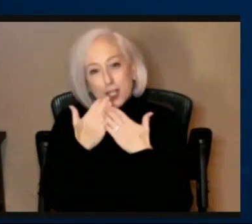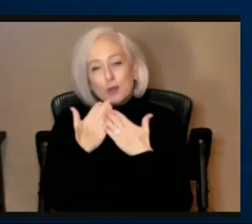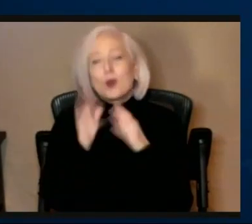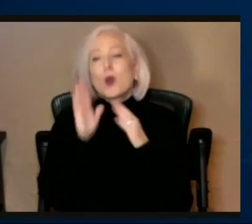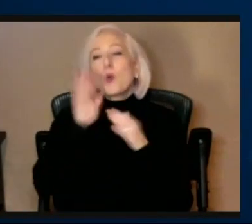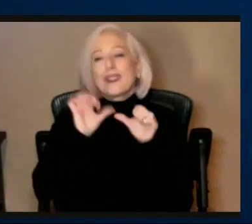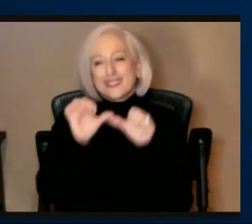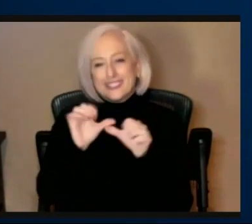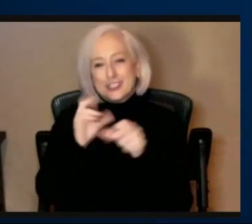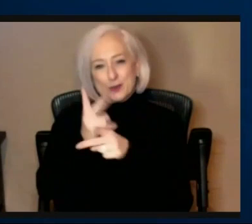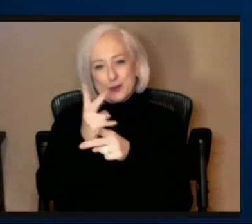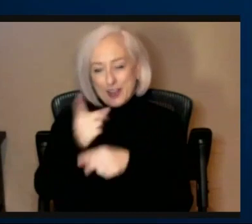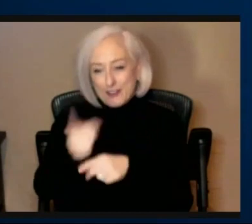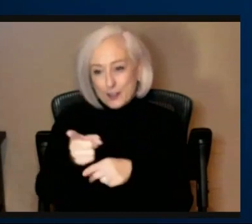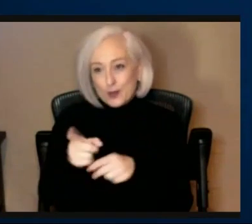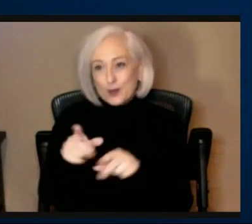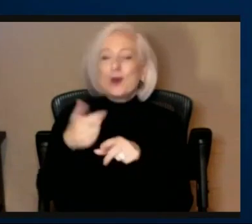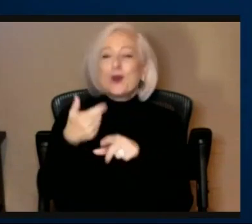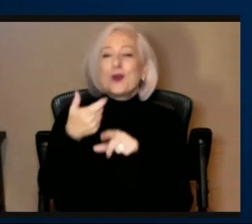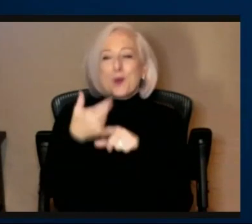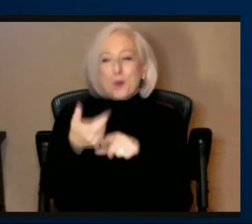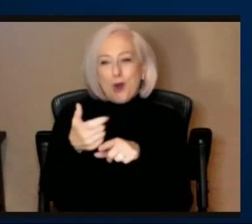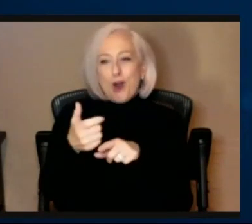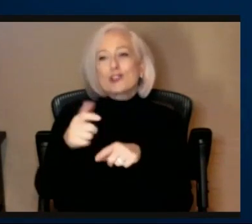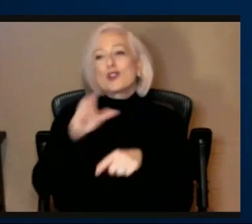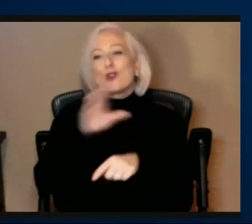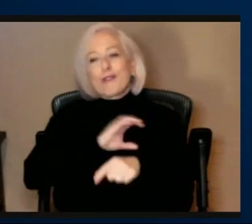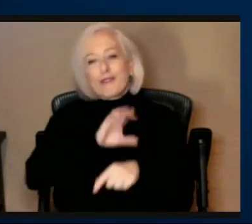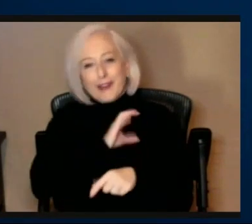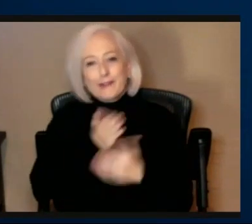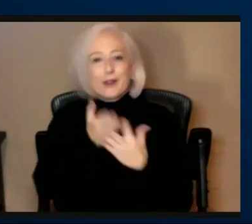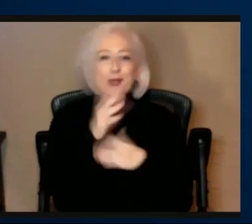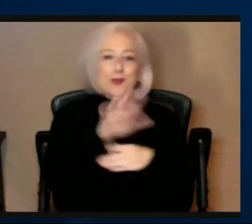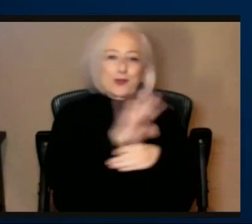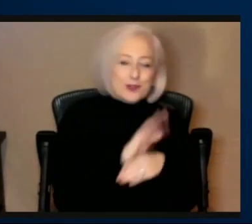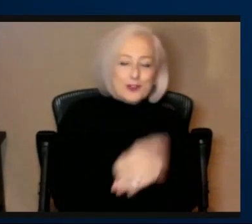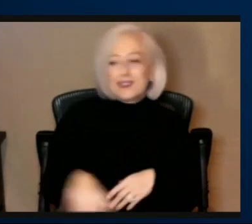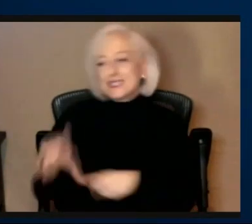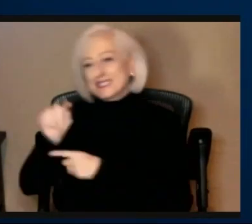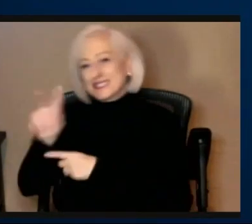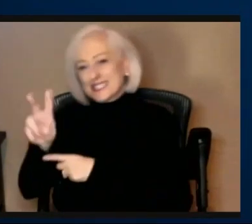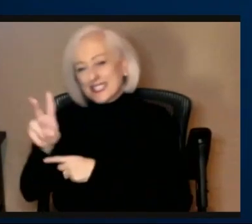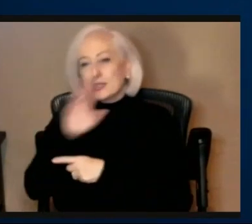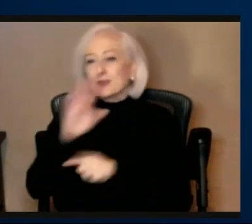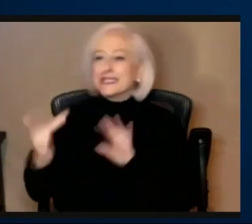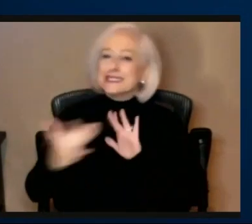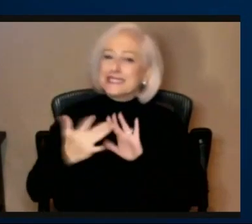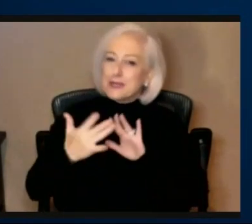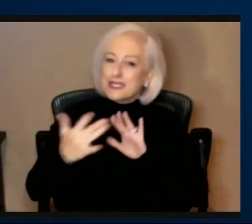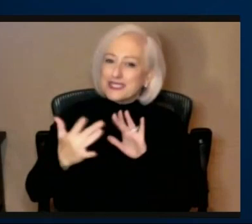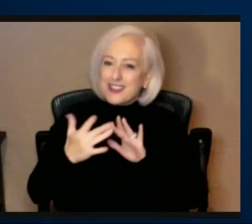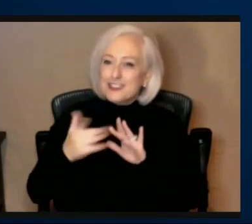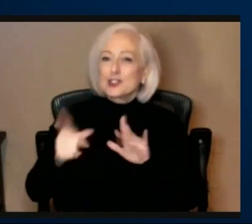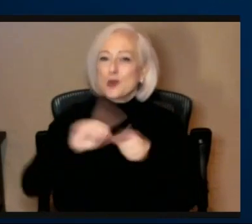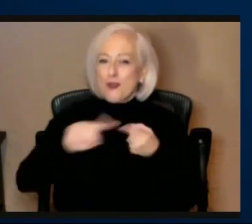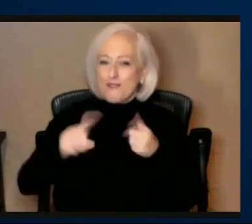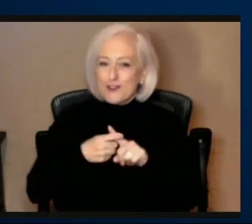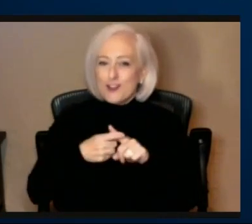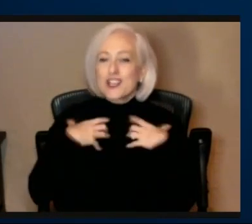to watch your beloved characters and movies, and we appreciate you. And please stay close. Stay in touch with us. You're a friend of the health system forever, so thank